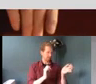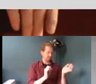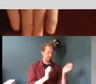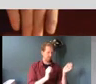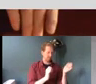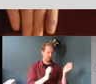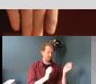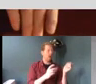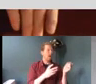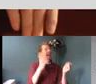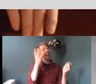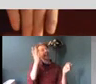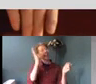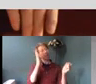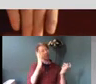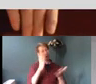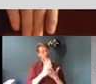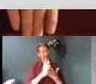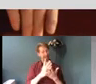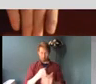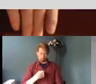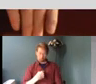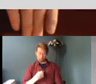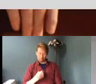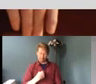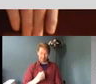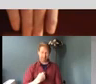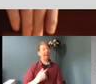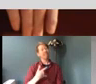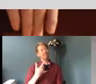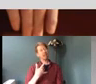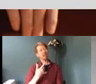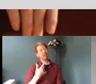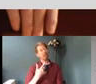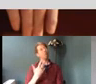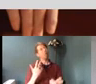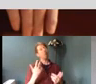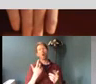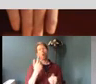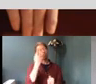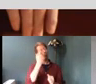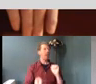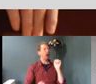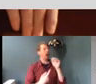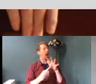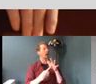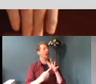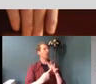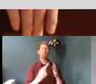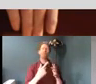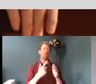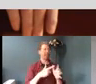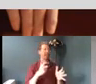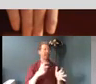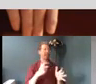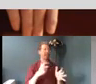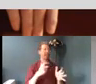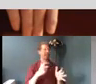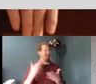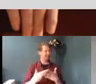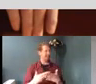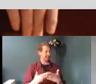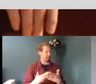These lectures really are, for me, one of the highlights of the academic year, that it